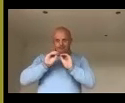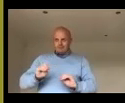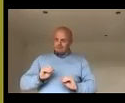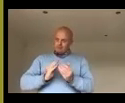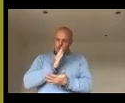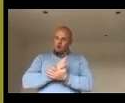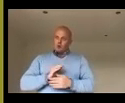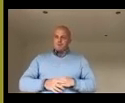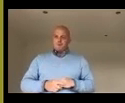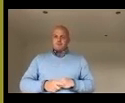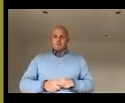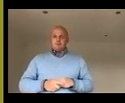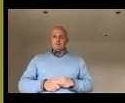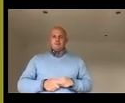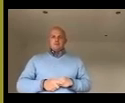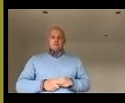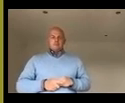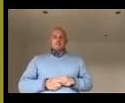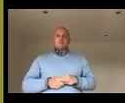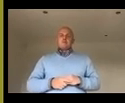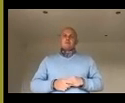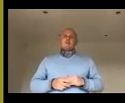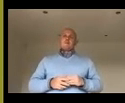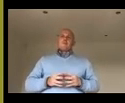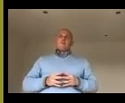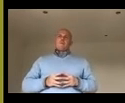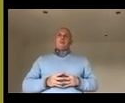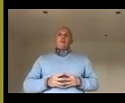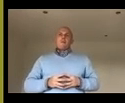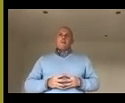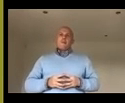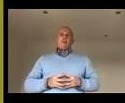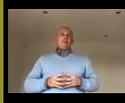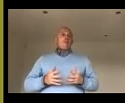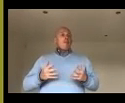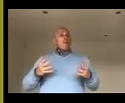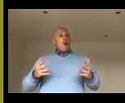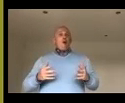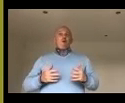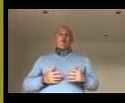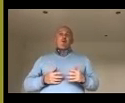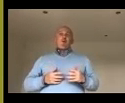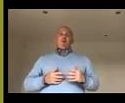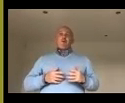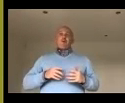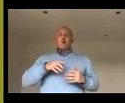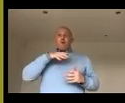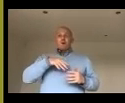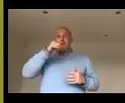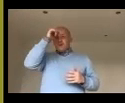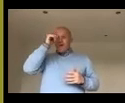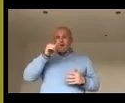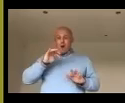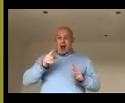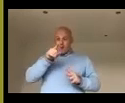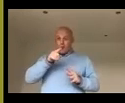add up. Right, we also want to know what difference you're going to make. There's a checklist, a drop-down list basically